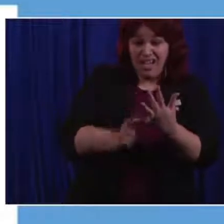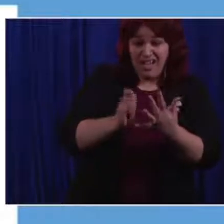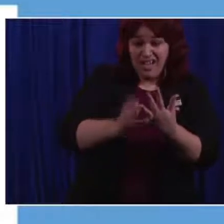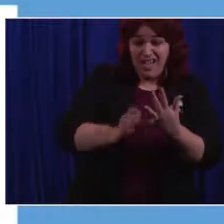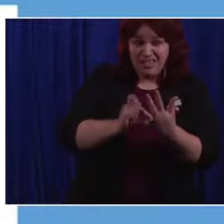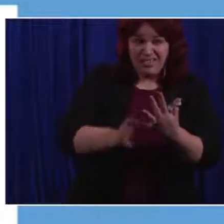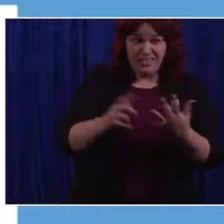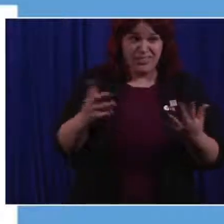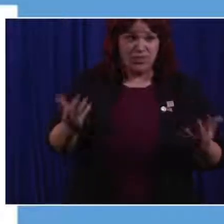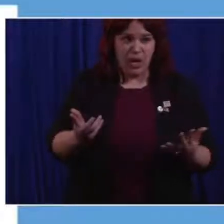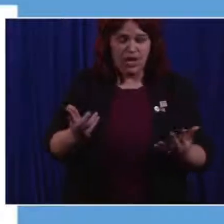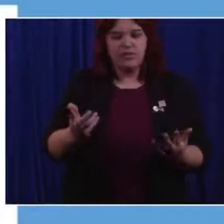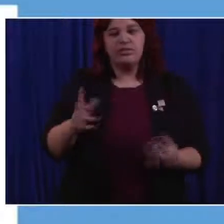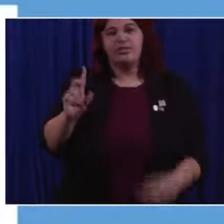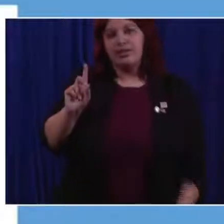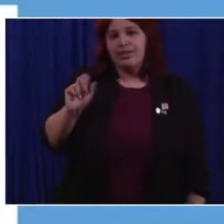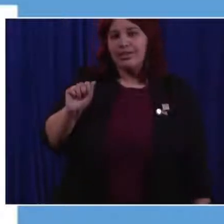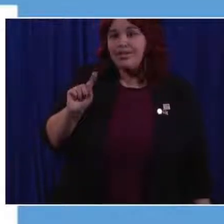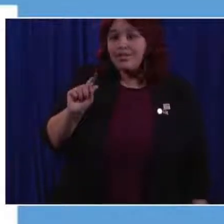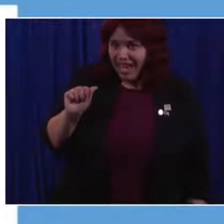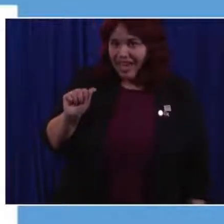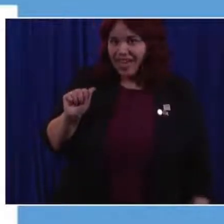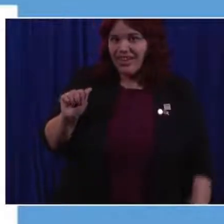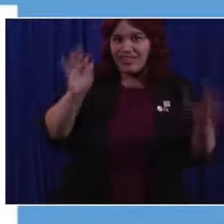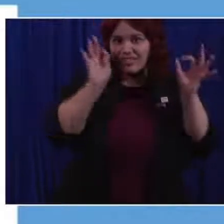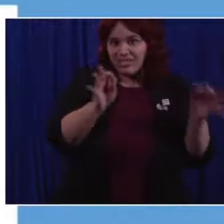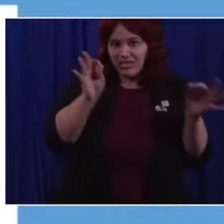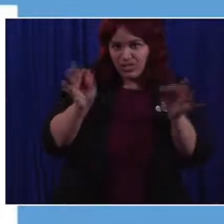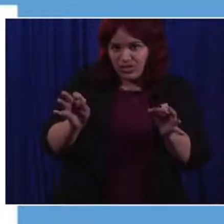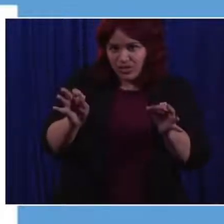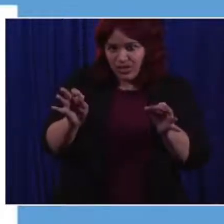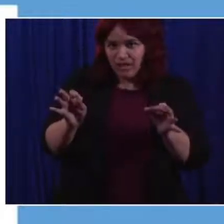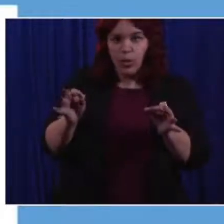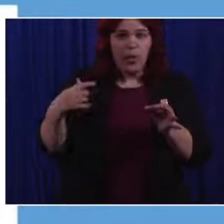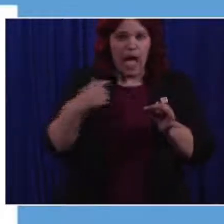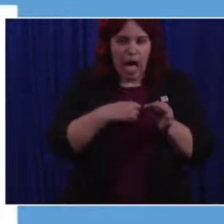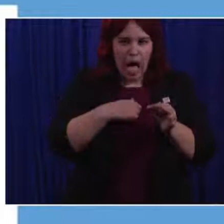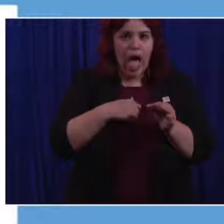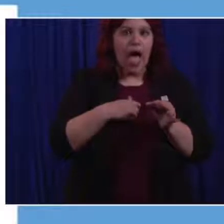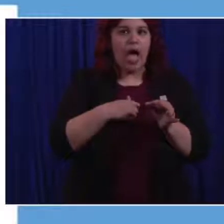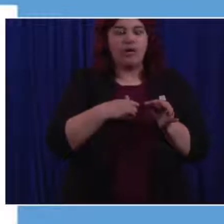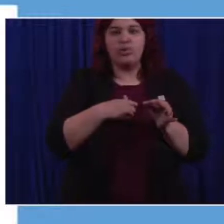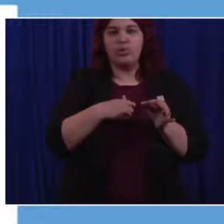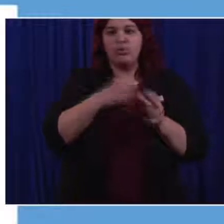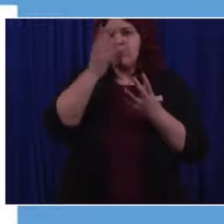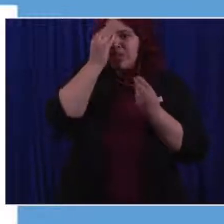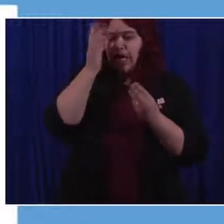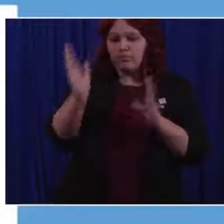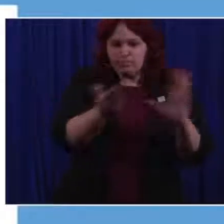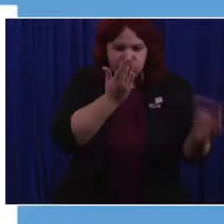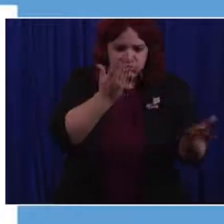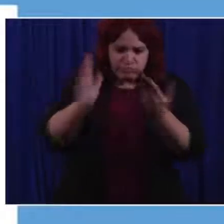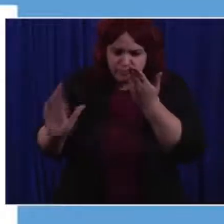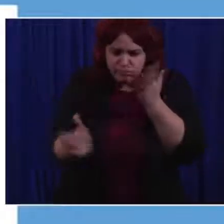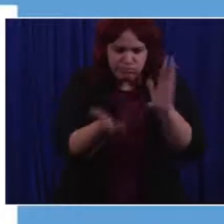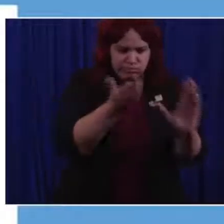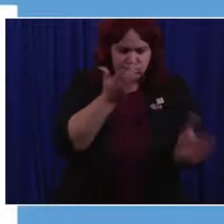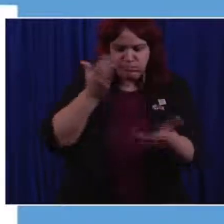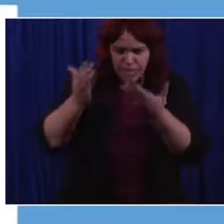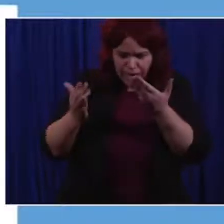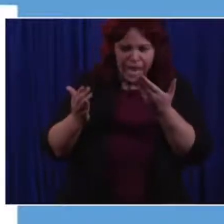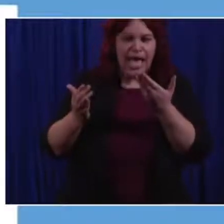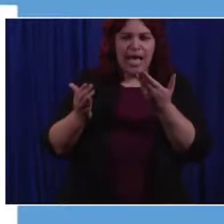always had to go through data-driven decisions. We're making sure we're pulling decisions from multiple different platforms into